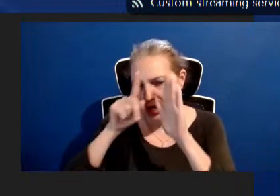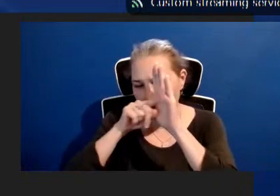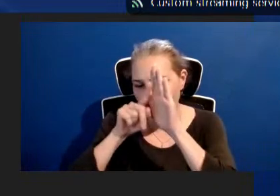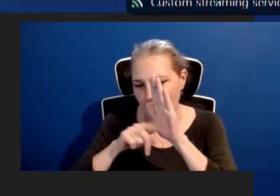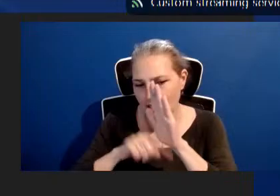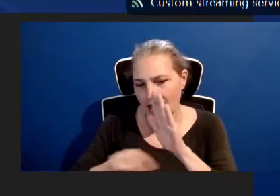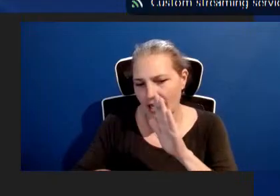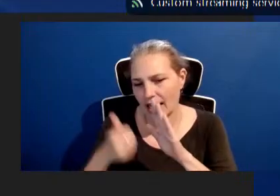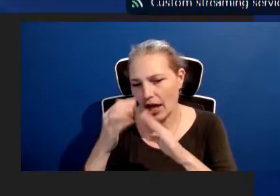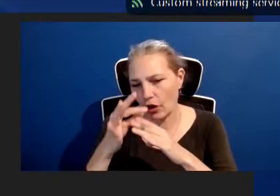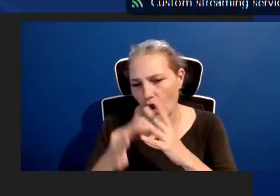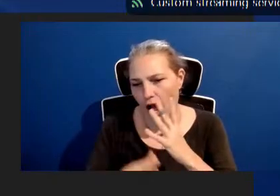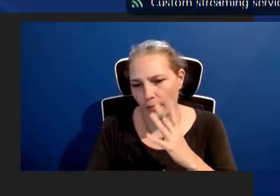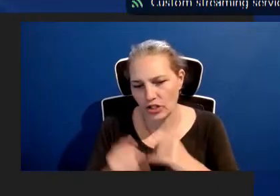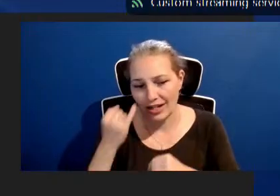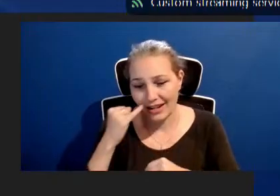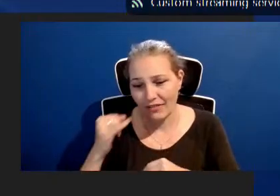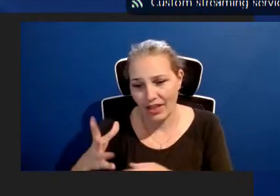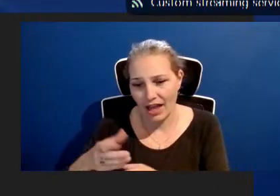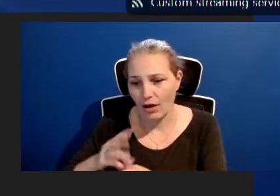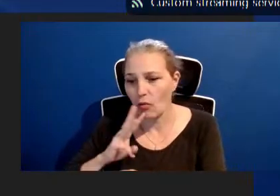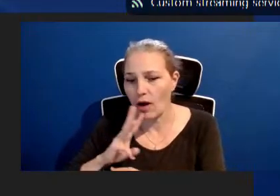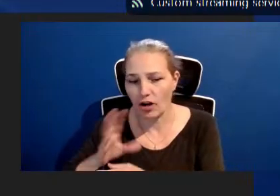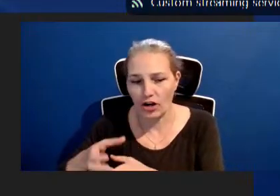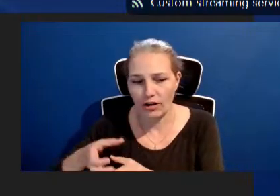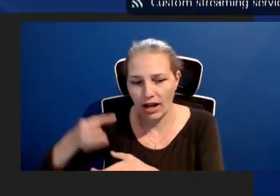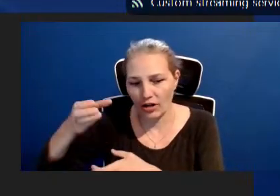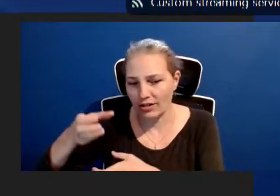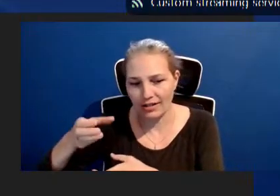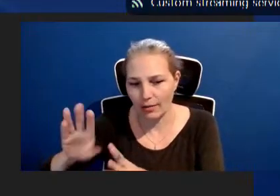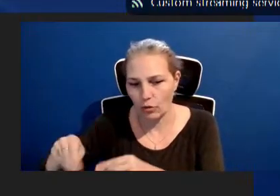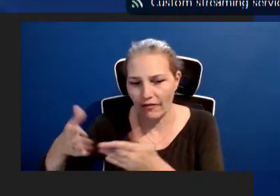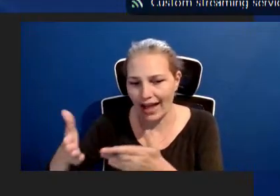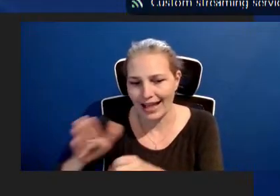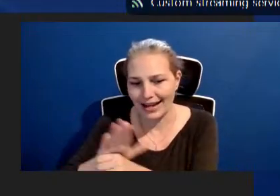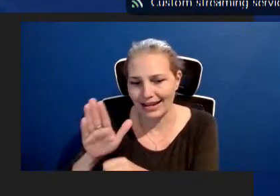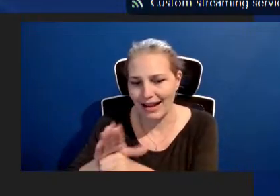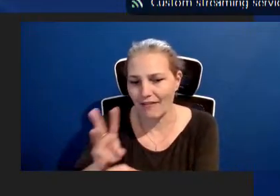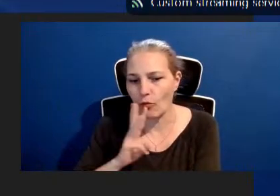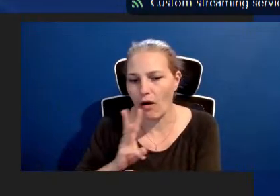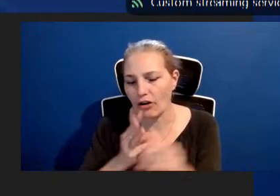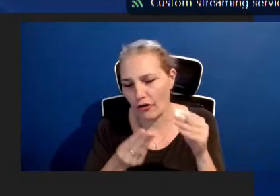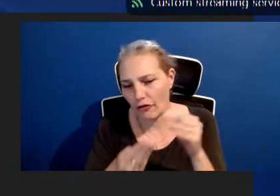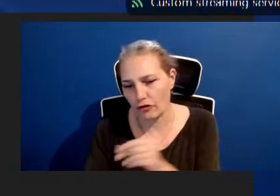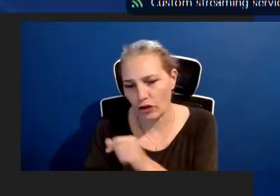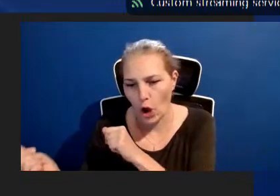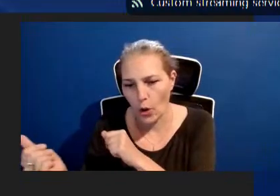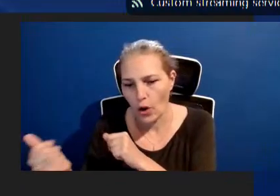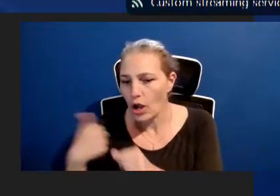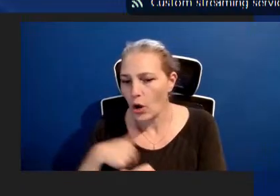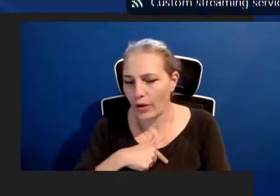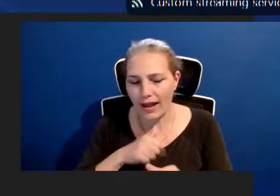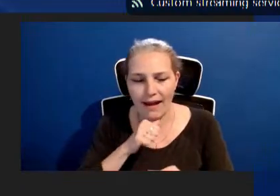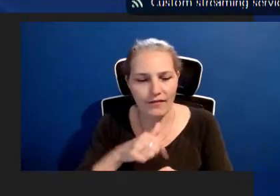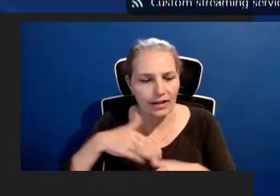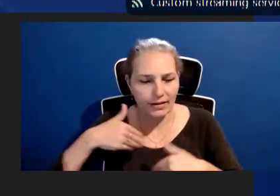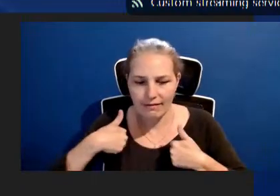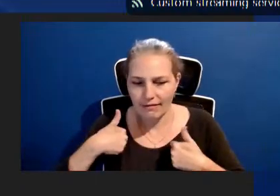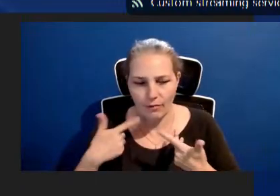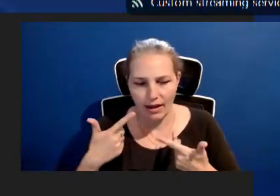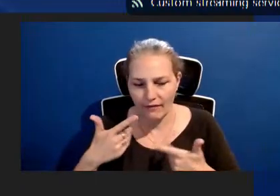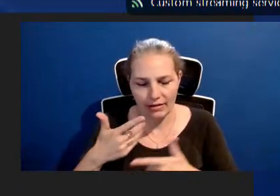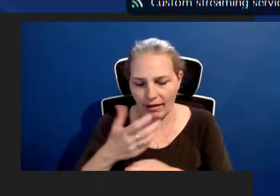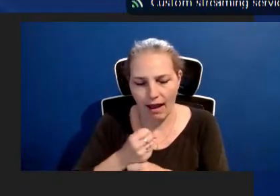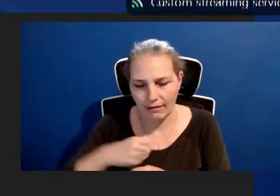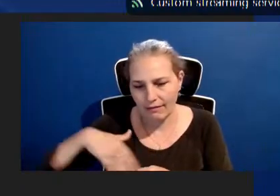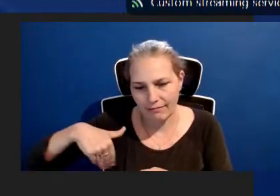that hydrant doesn't provide enough water flow. But we haven't received all of the approvals yet, and also